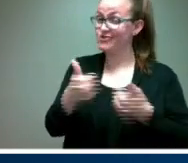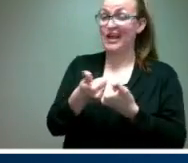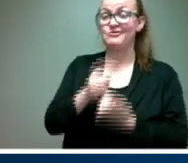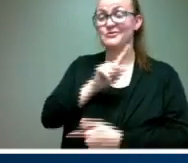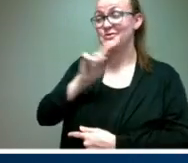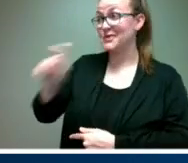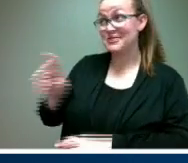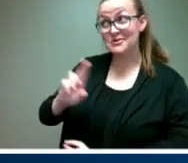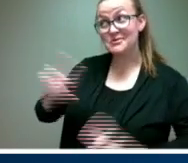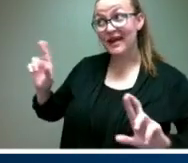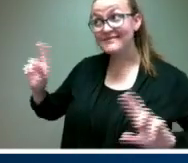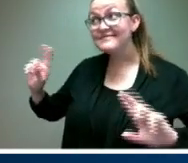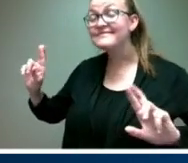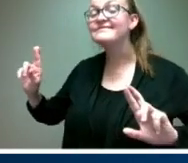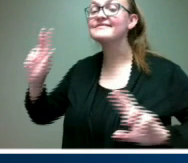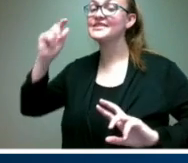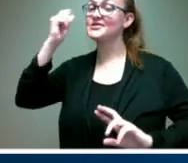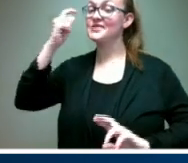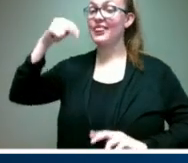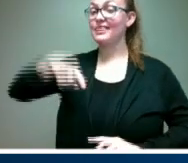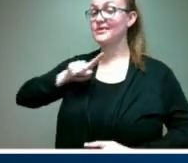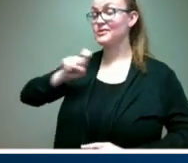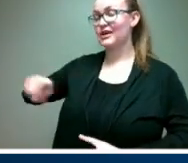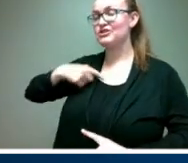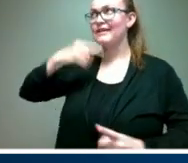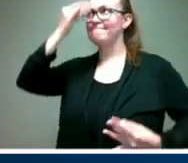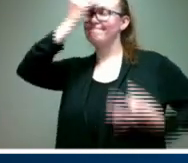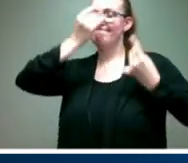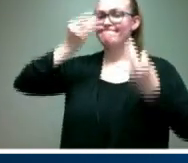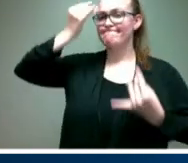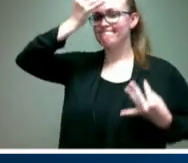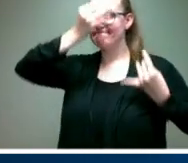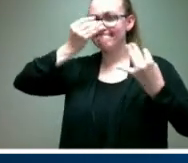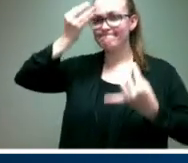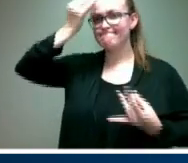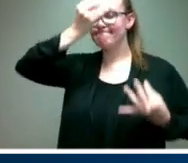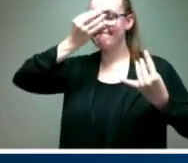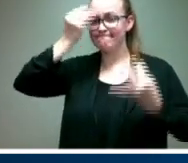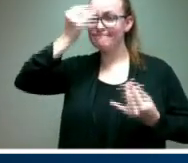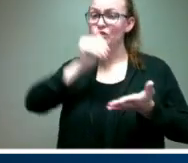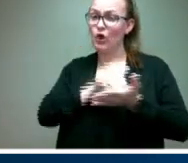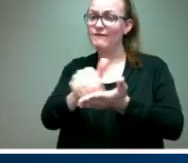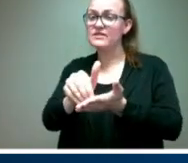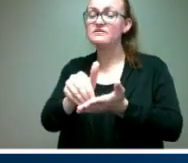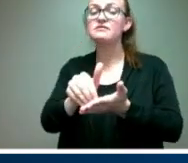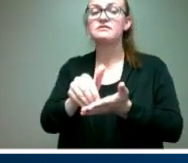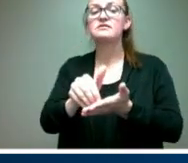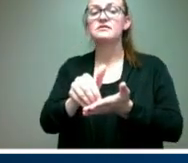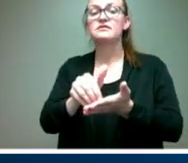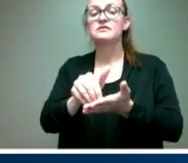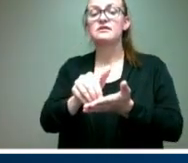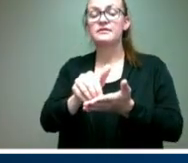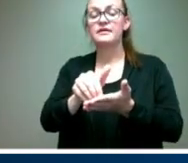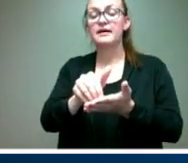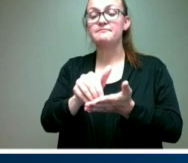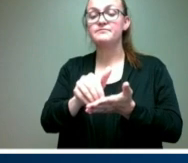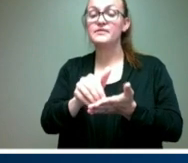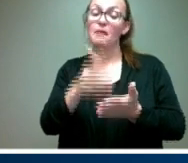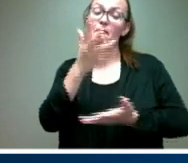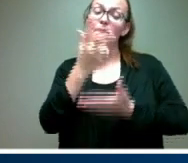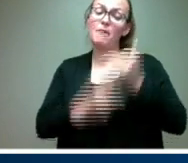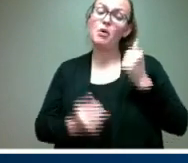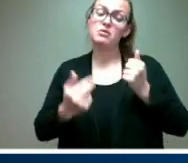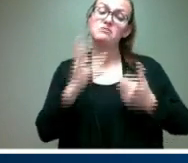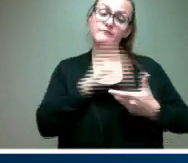And it's something that I think about a lot with my city council hat on and with my parent hat on, to be honest. We